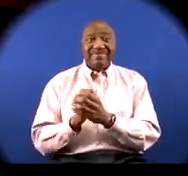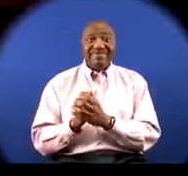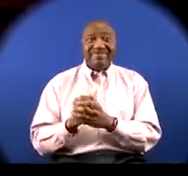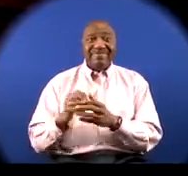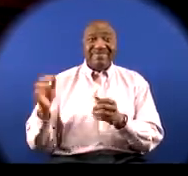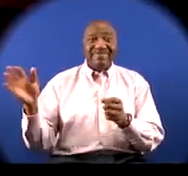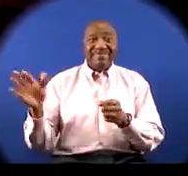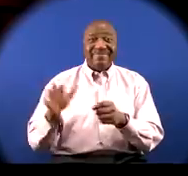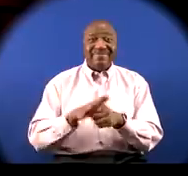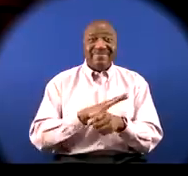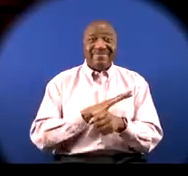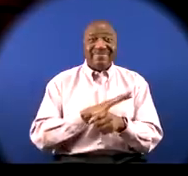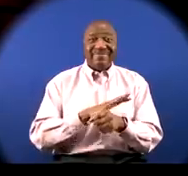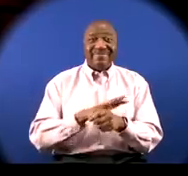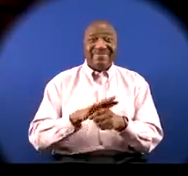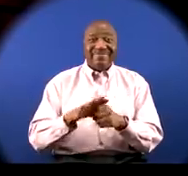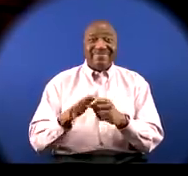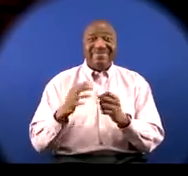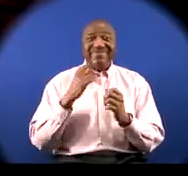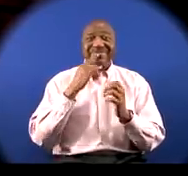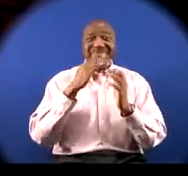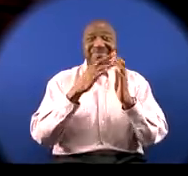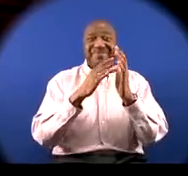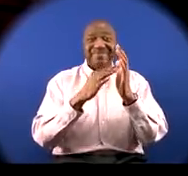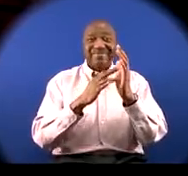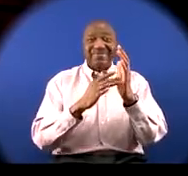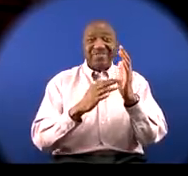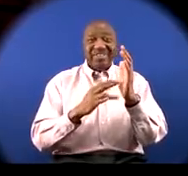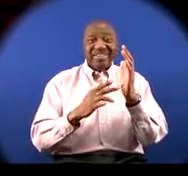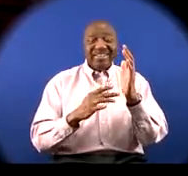Lift your voices, church.